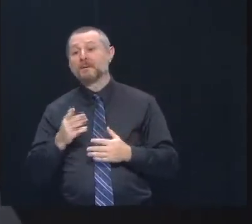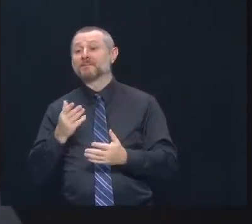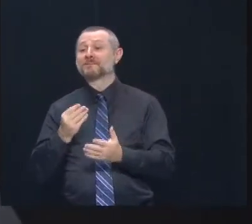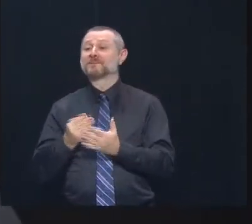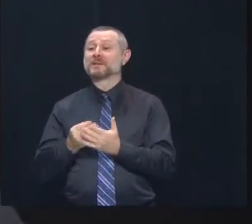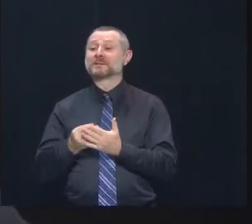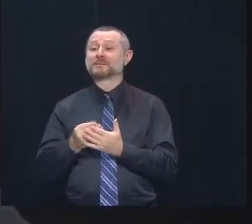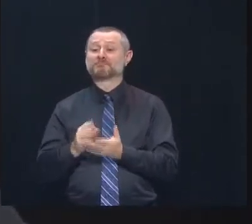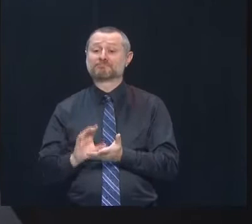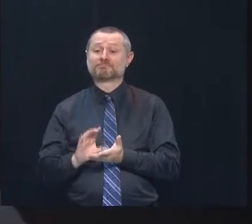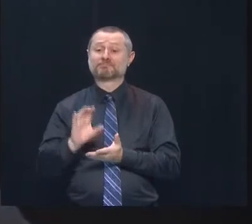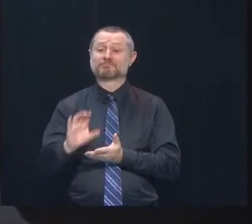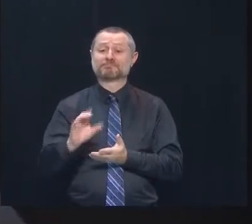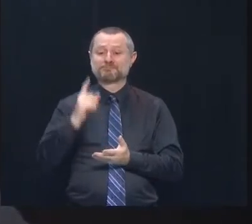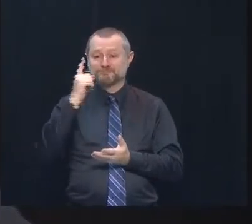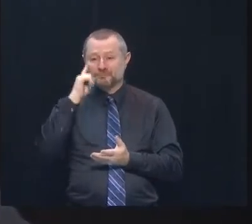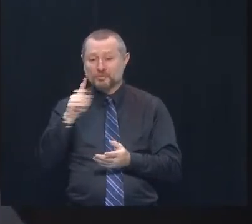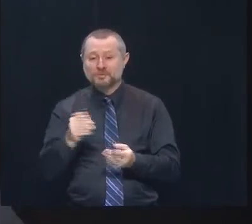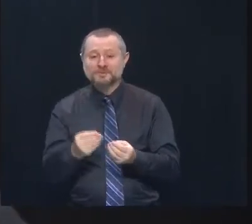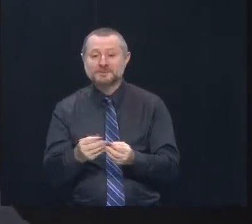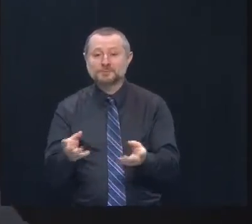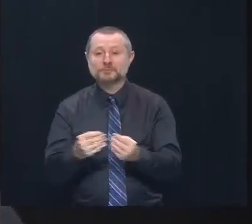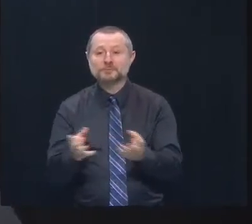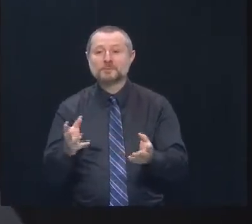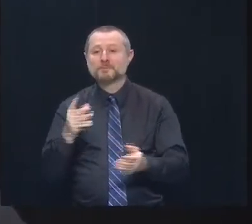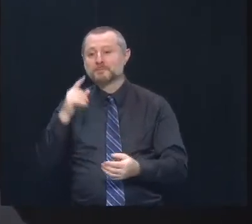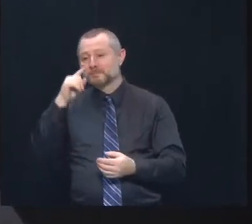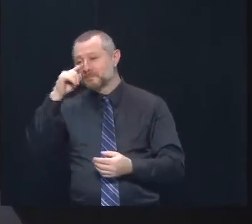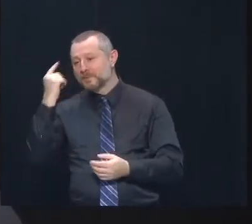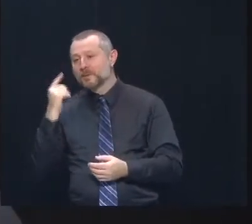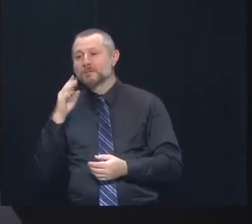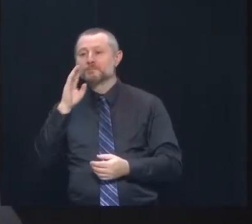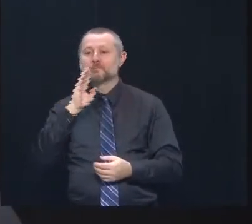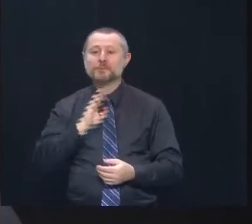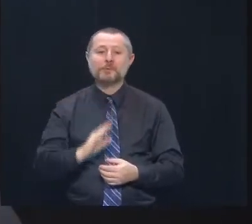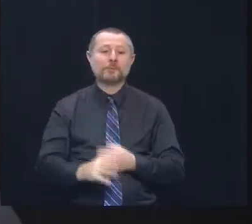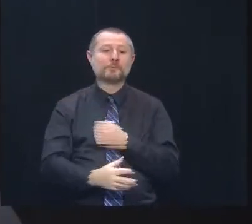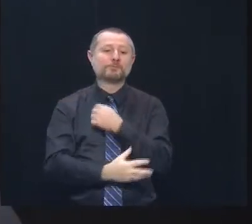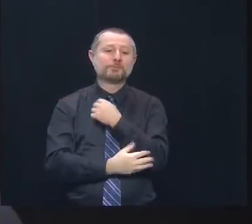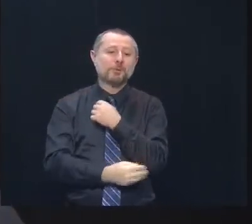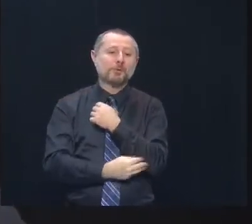distribution to black, brown, poor, and rural communities.